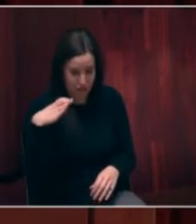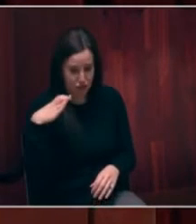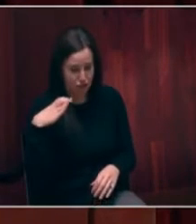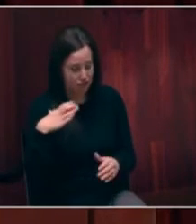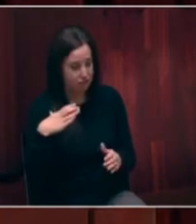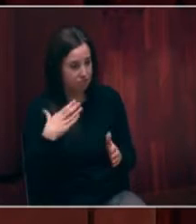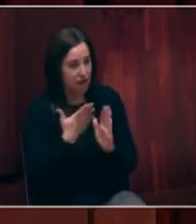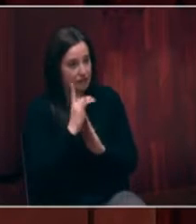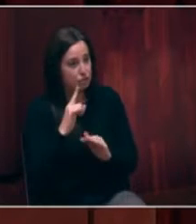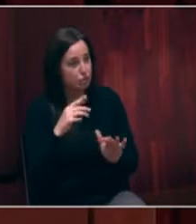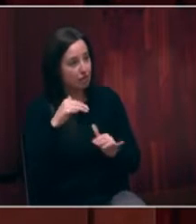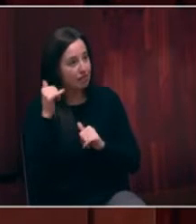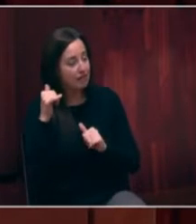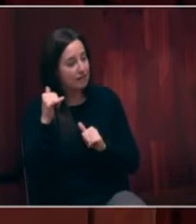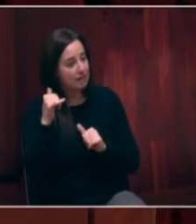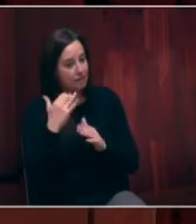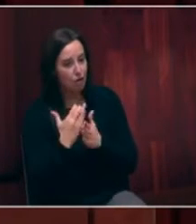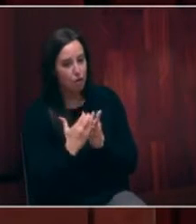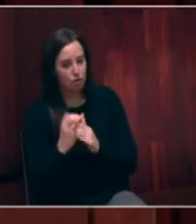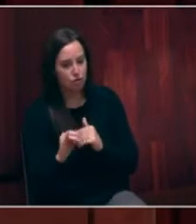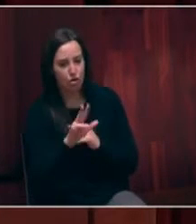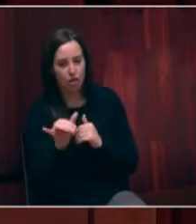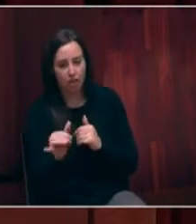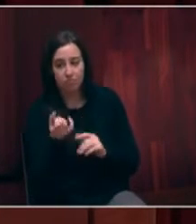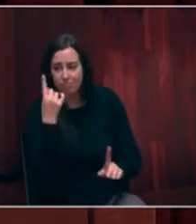early. Okay, things come up.